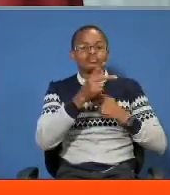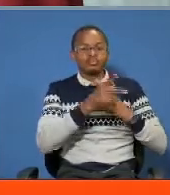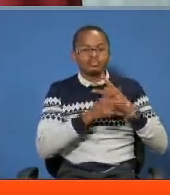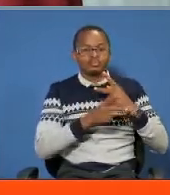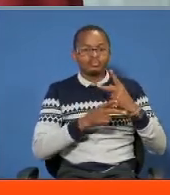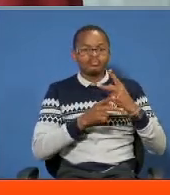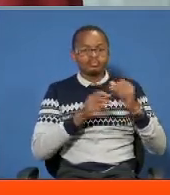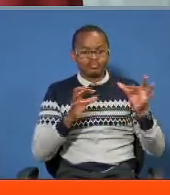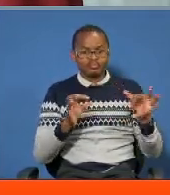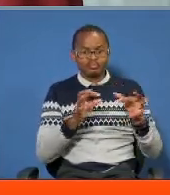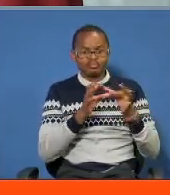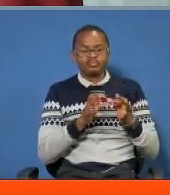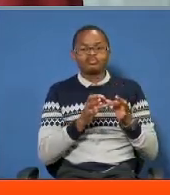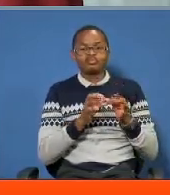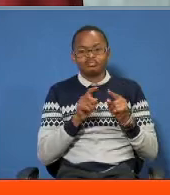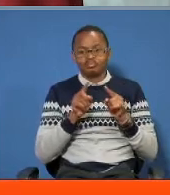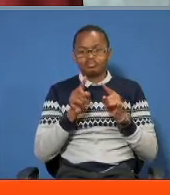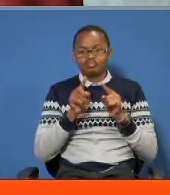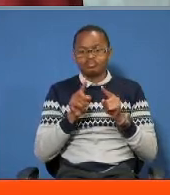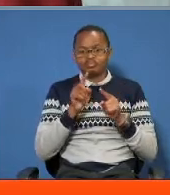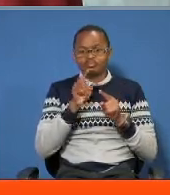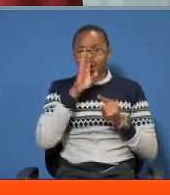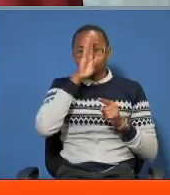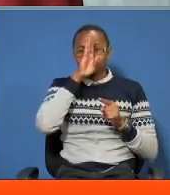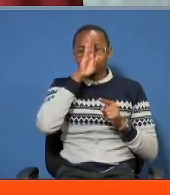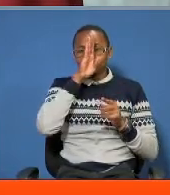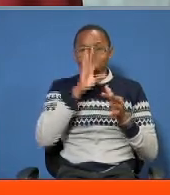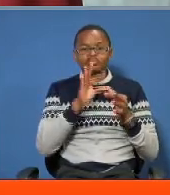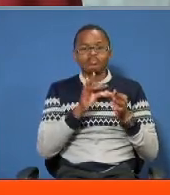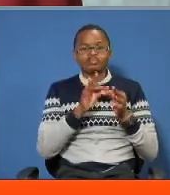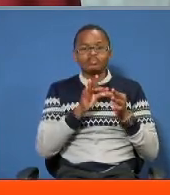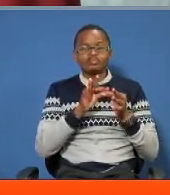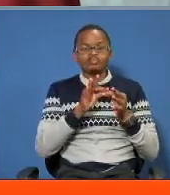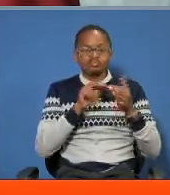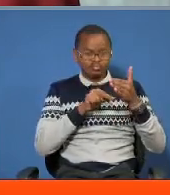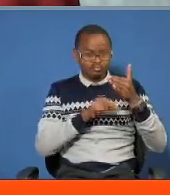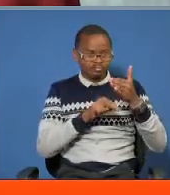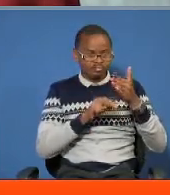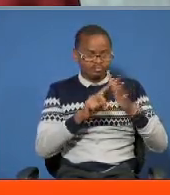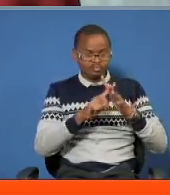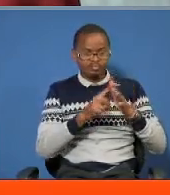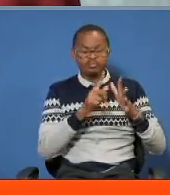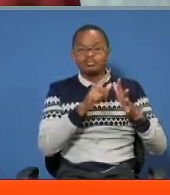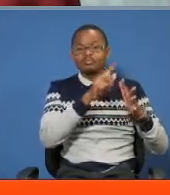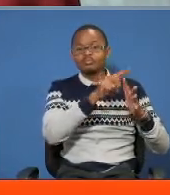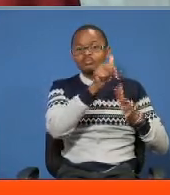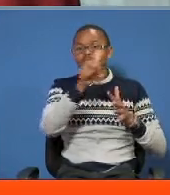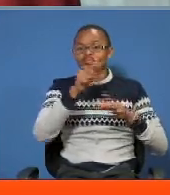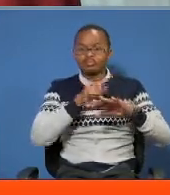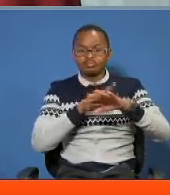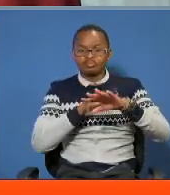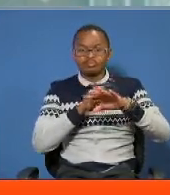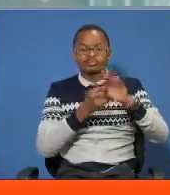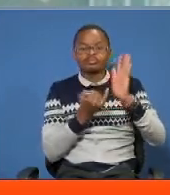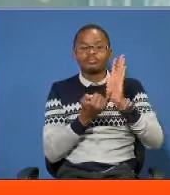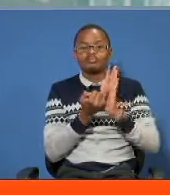necessary partnerships, joint ventures. Sometimes it could be a joint venture. Sometimes it could be a startup. Sometimes it could